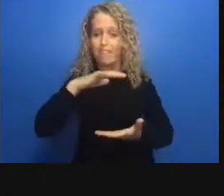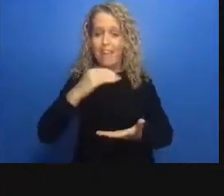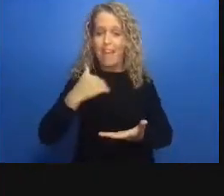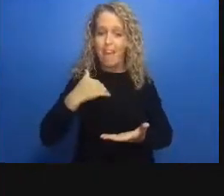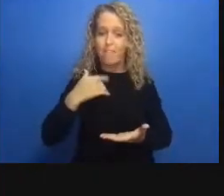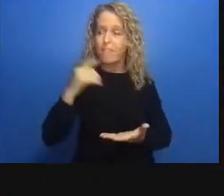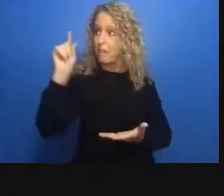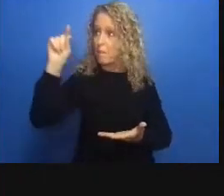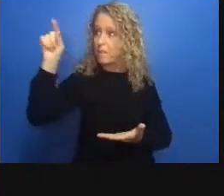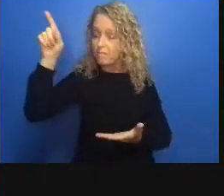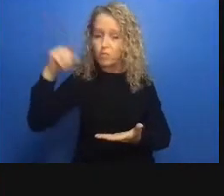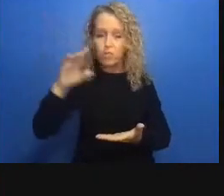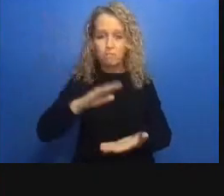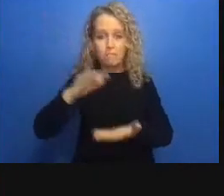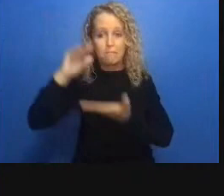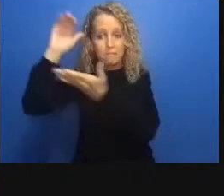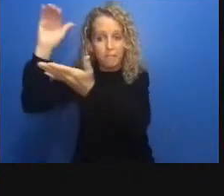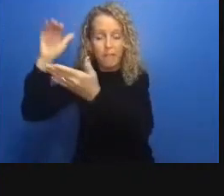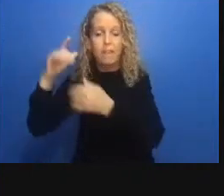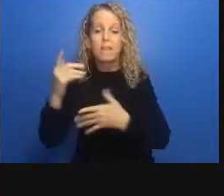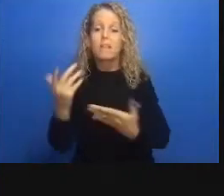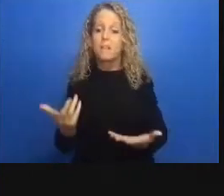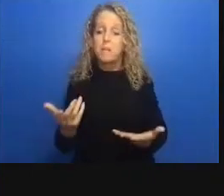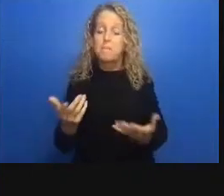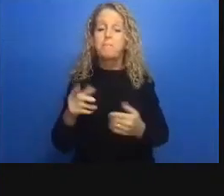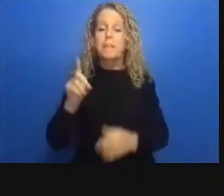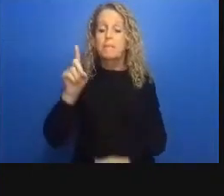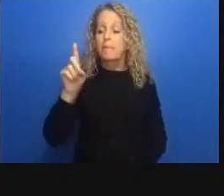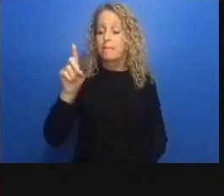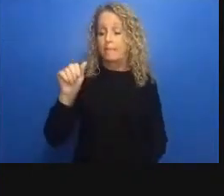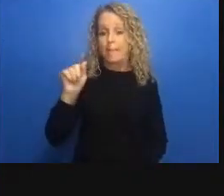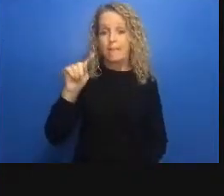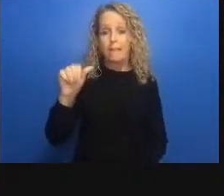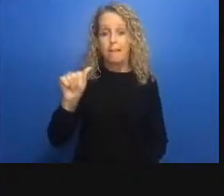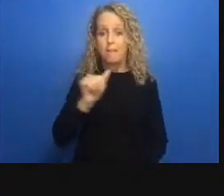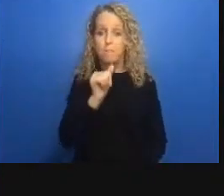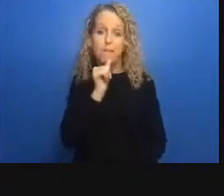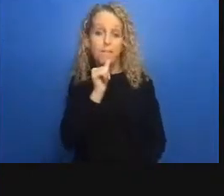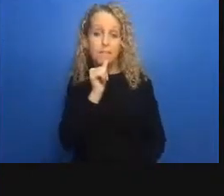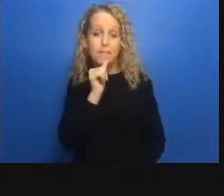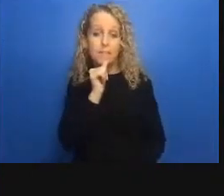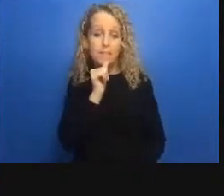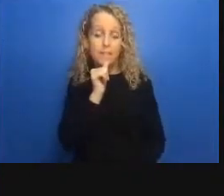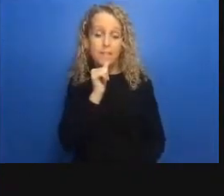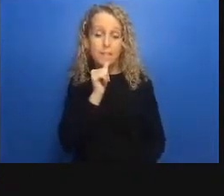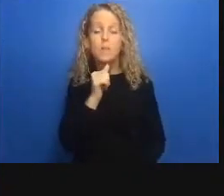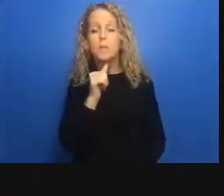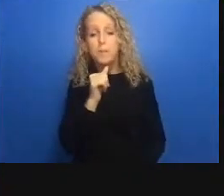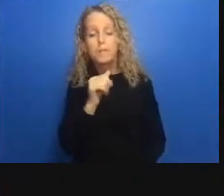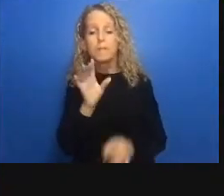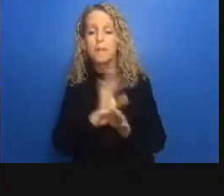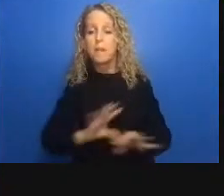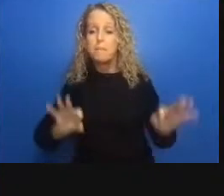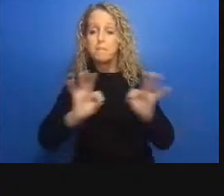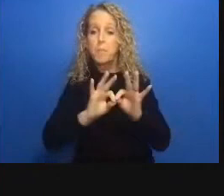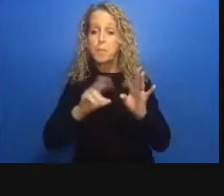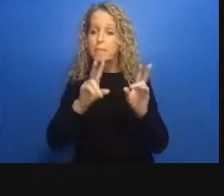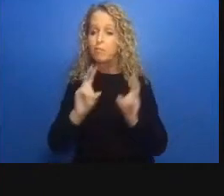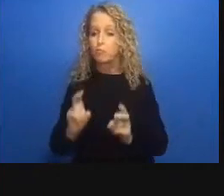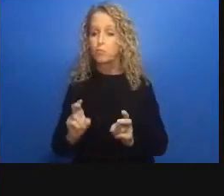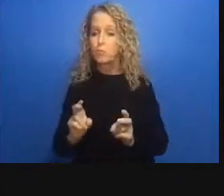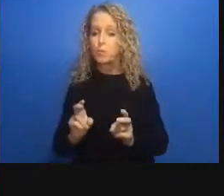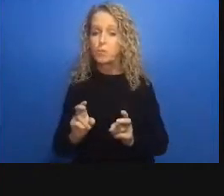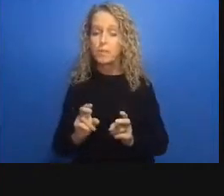Data privacy is, you know, really an important issue. We need to